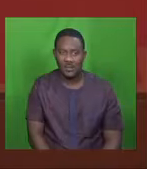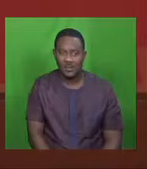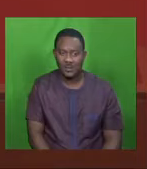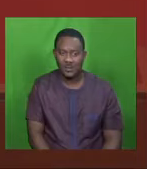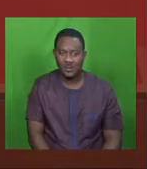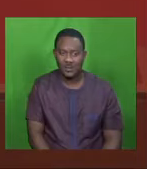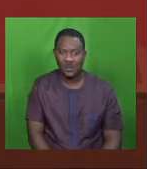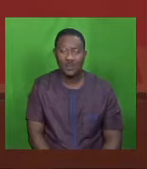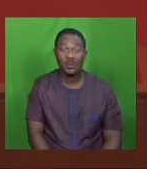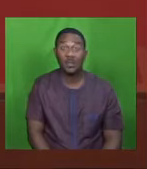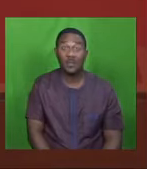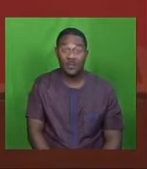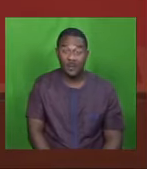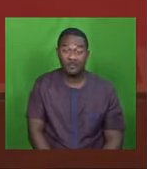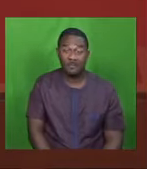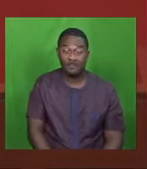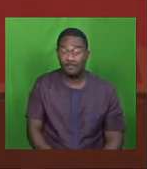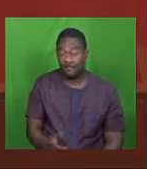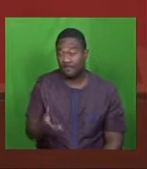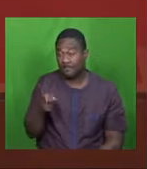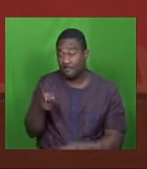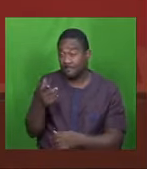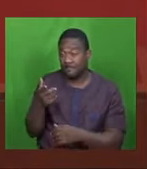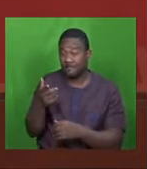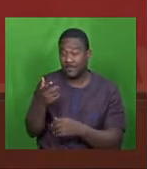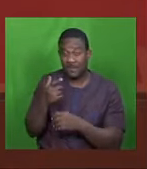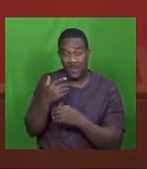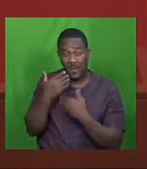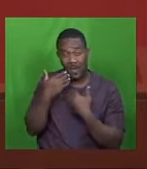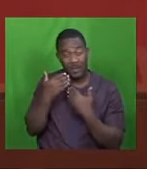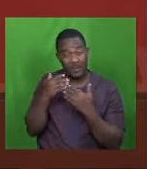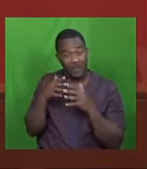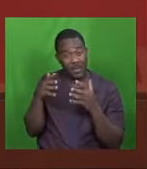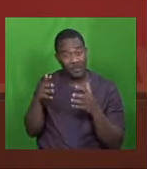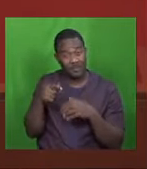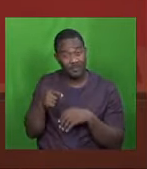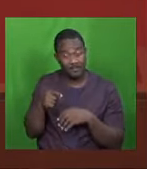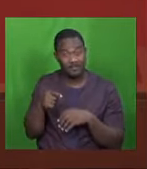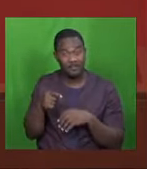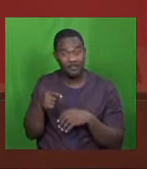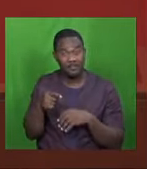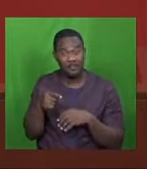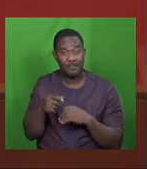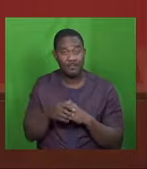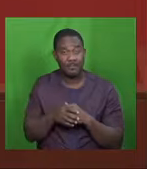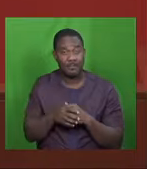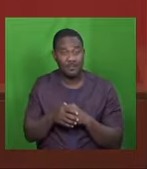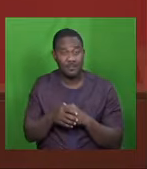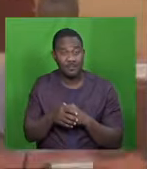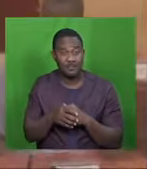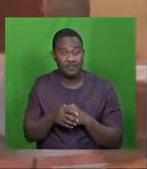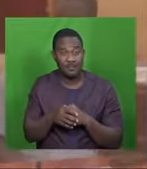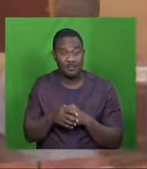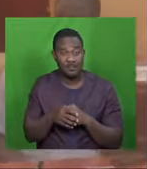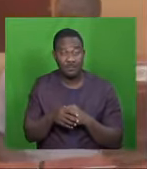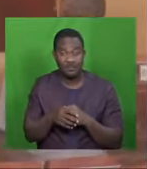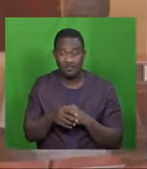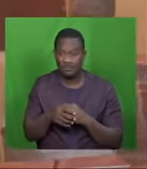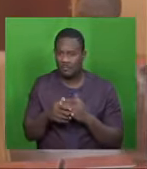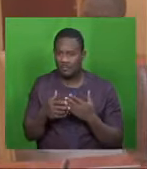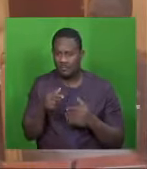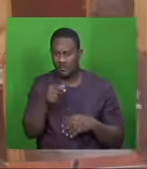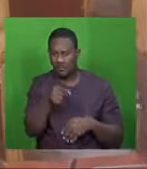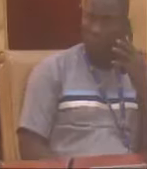very much, Right Honourable Speaker. Right Honourable Speaker, first of all, let me debunk this assertion being